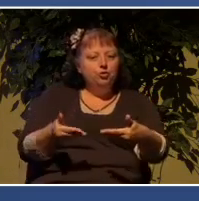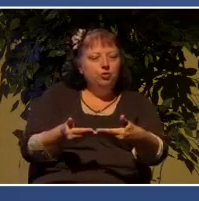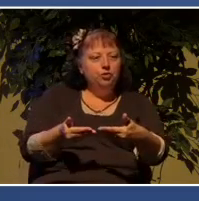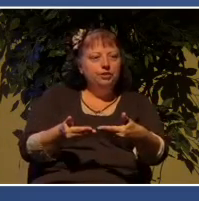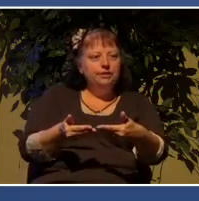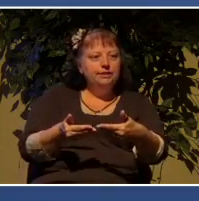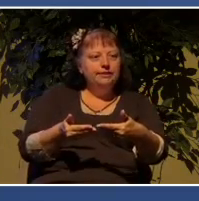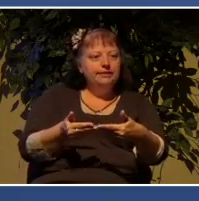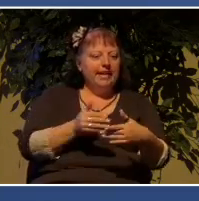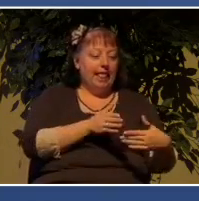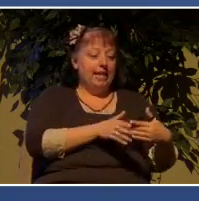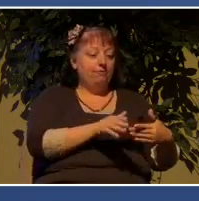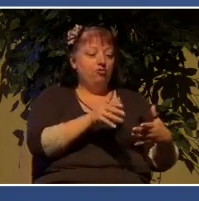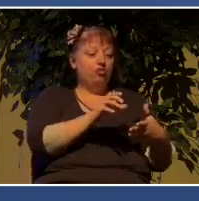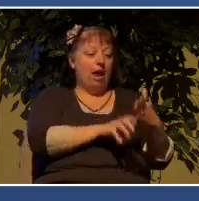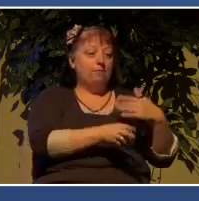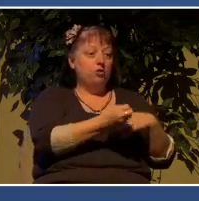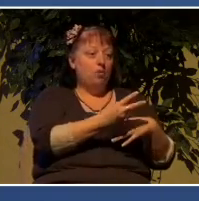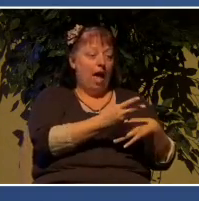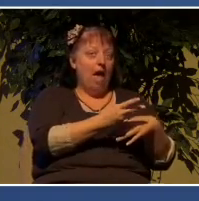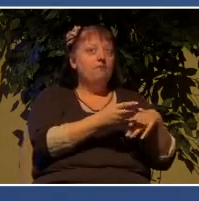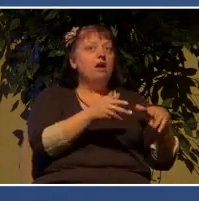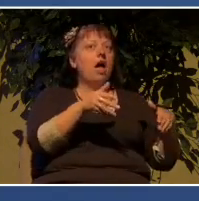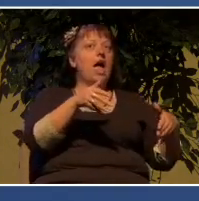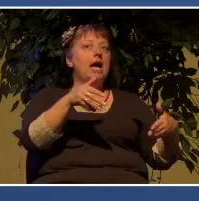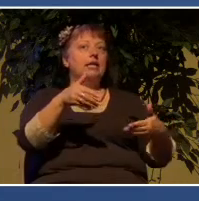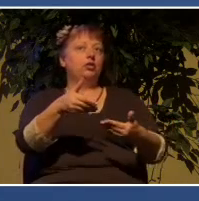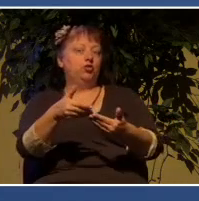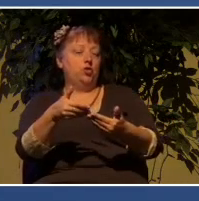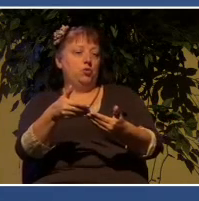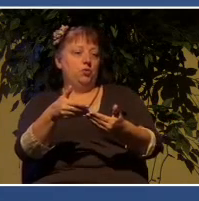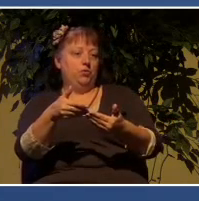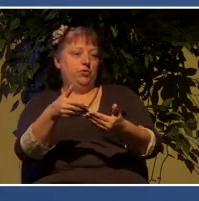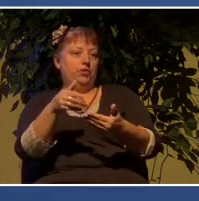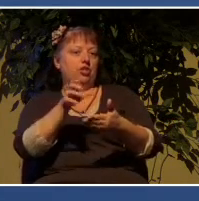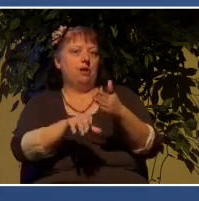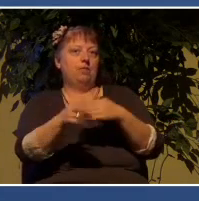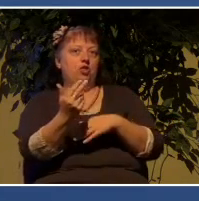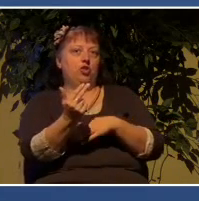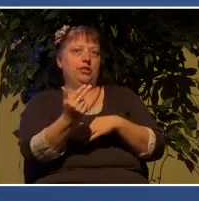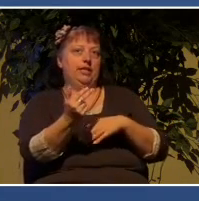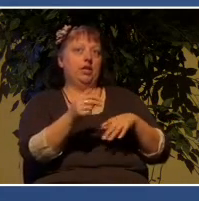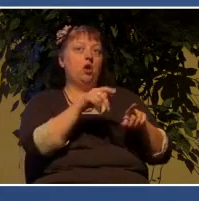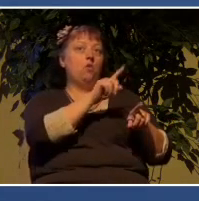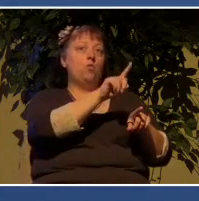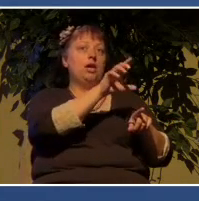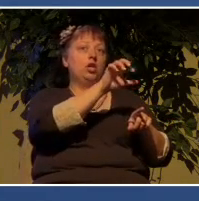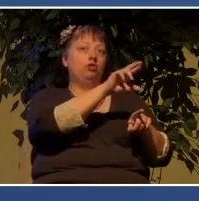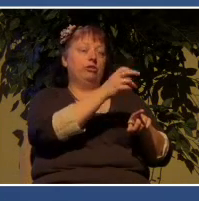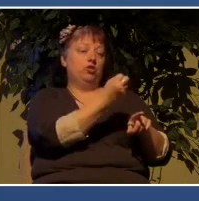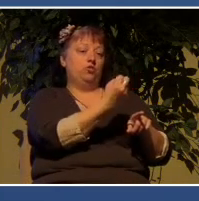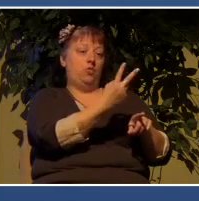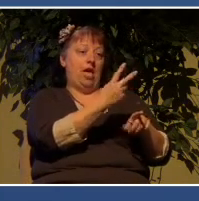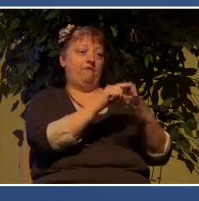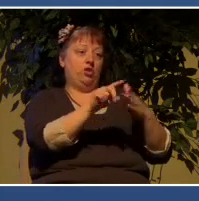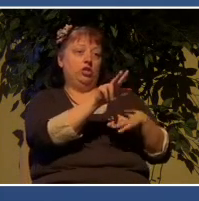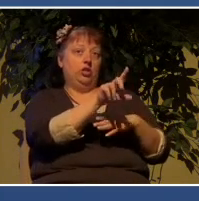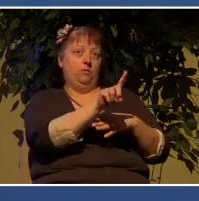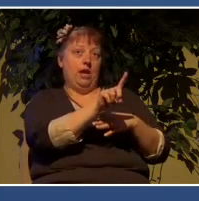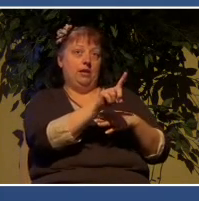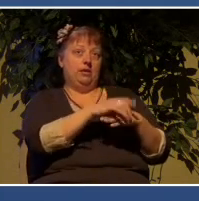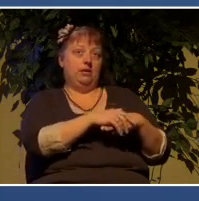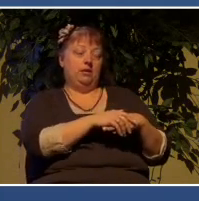of chapter 12. You may have missed that. We didn't read it together. 1 Corinthians 12:31, Paul